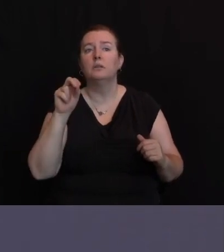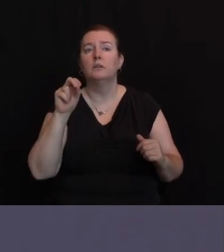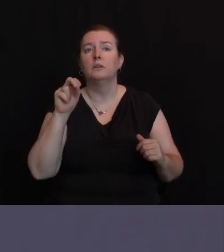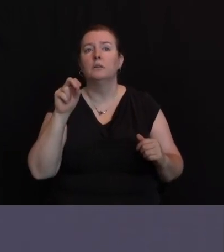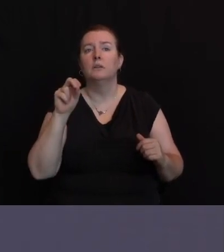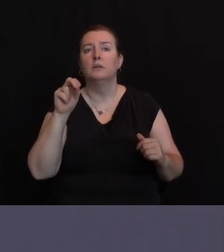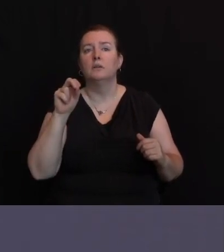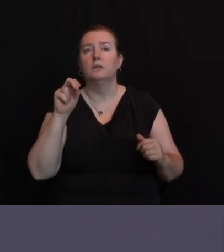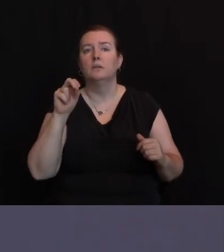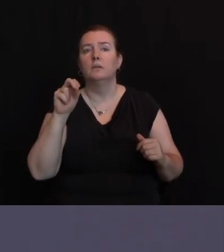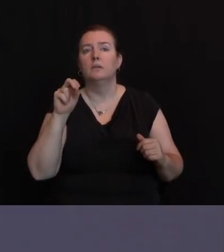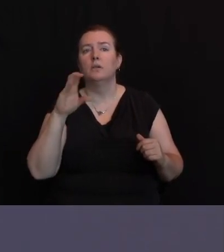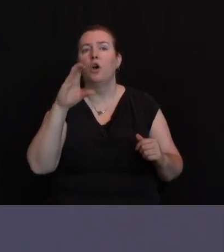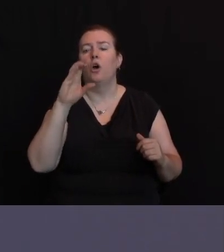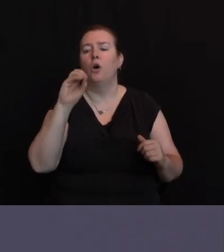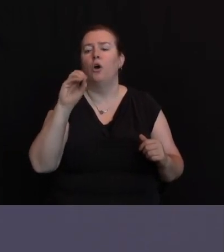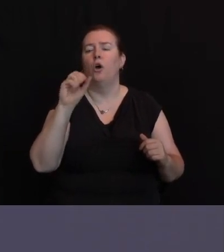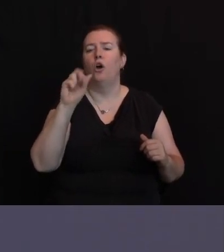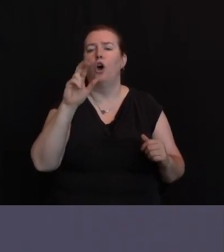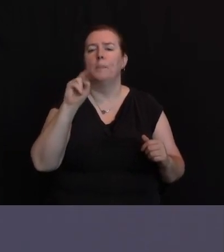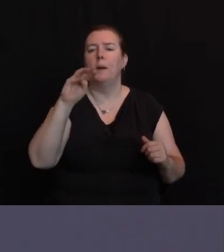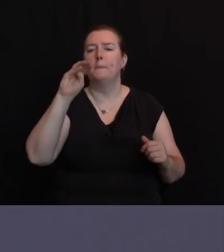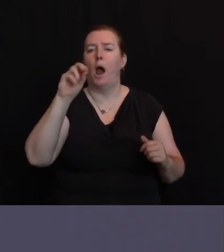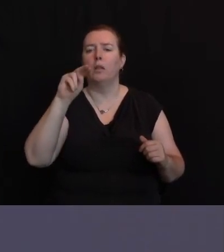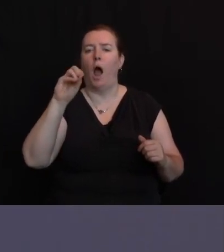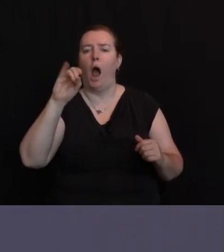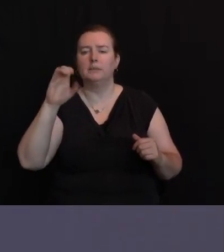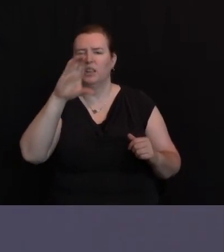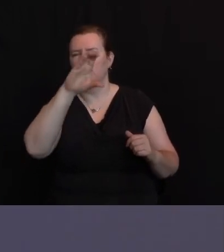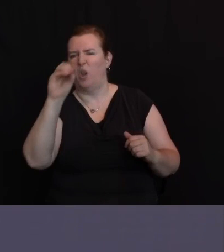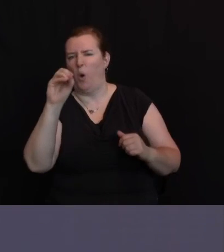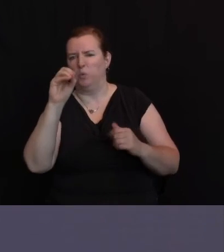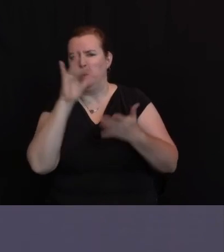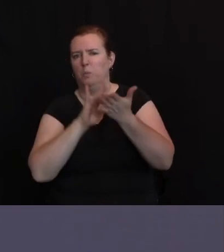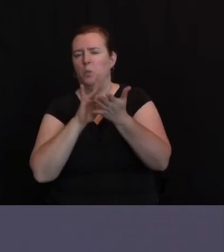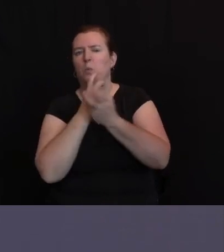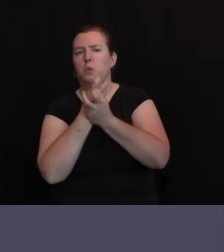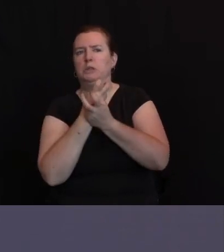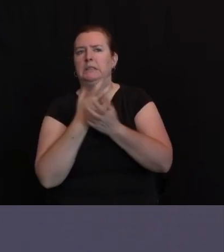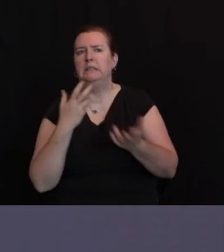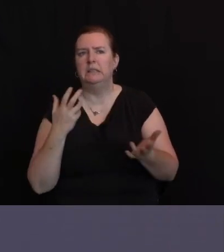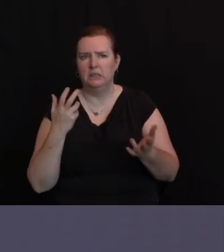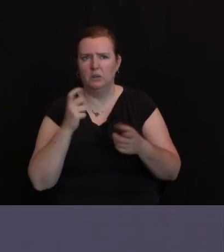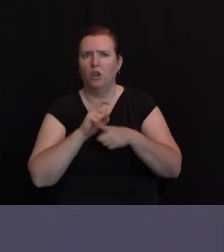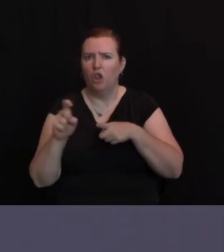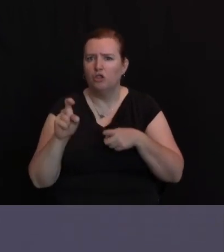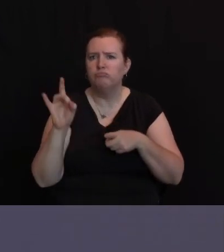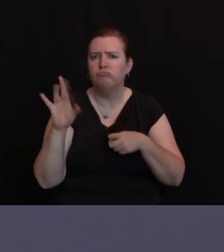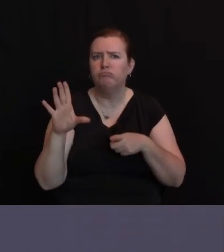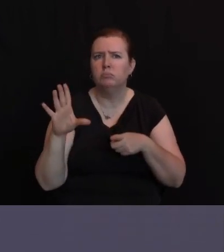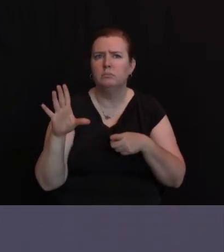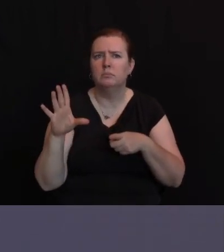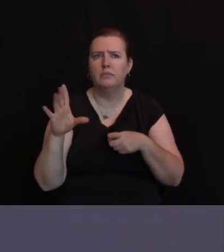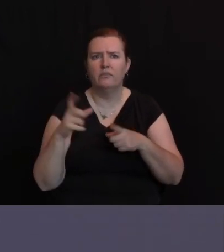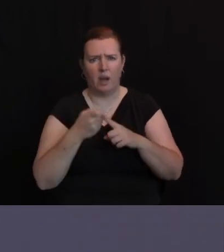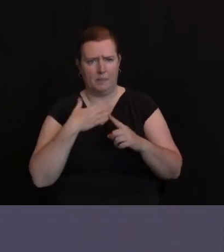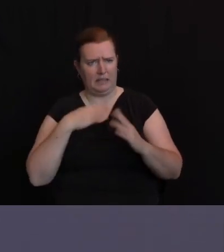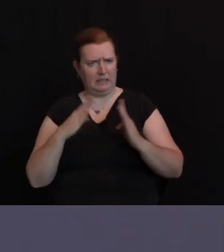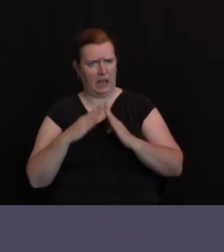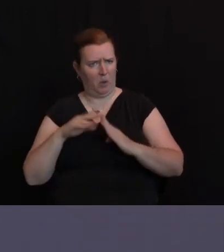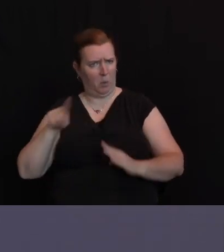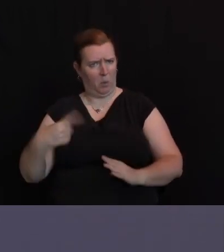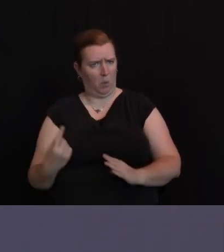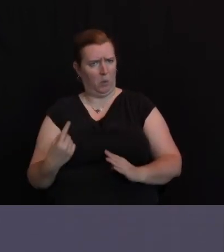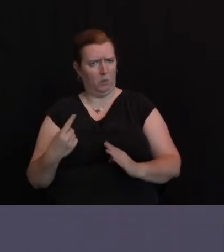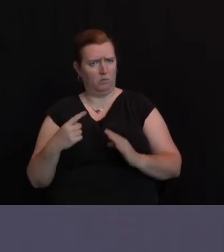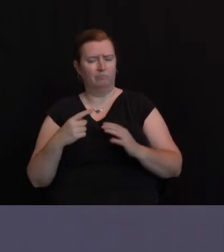about a 75,000 resident community. So generator safety is another point I know you'd Yes. want to